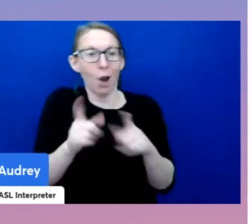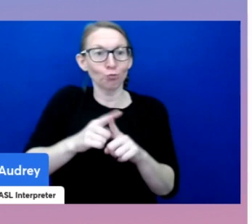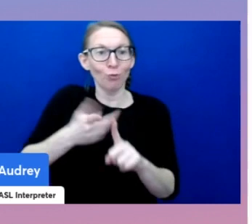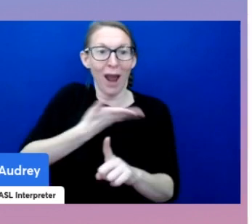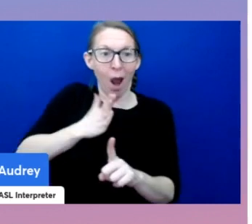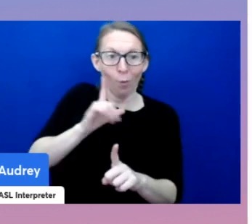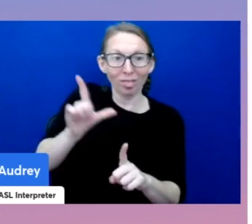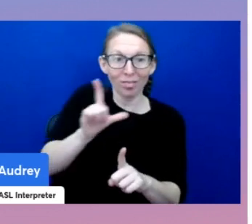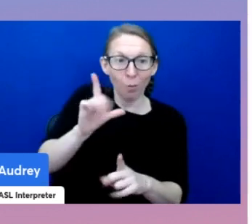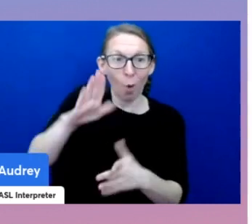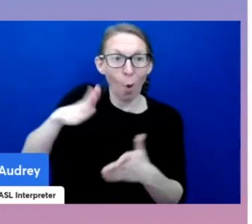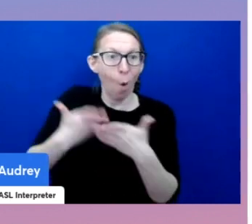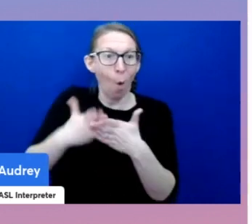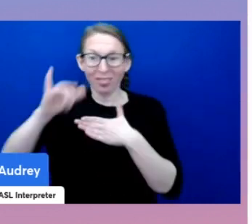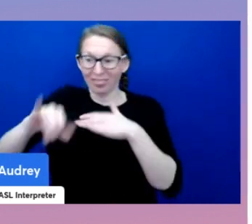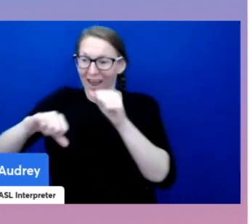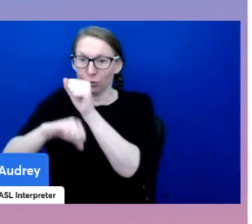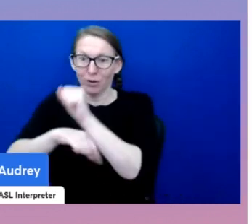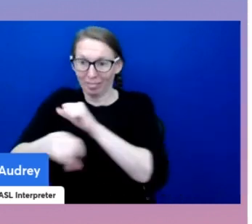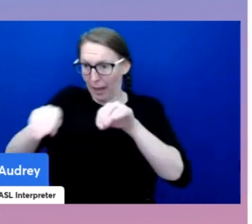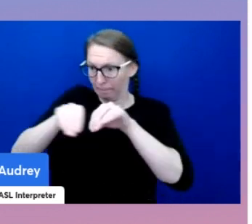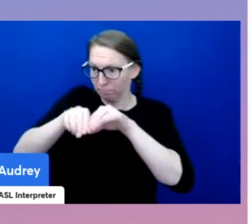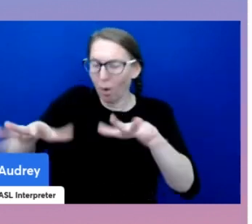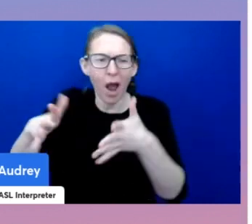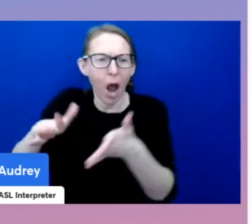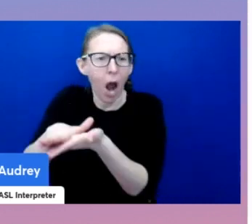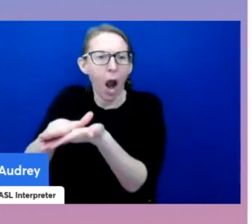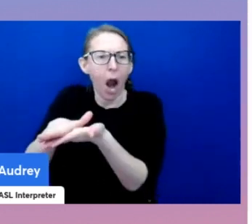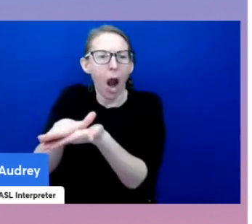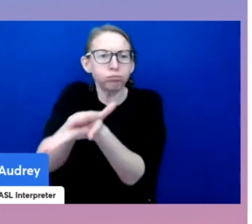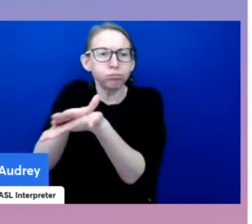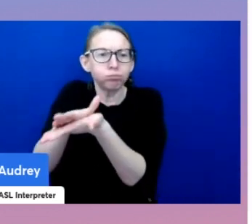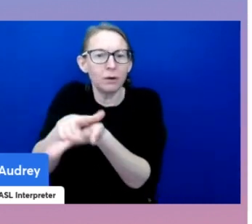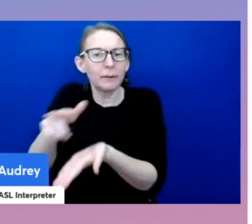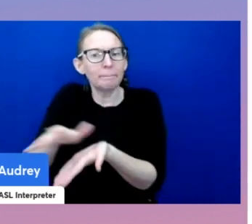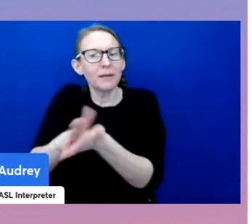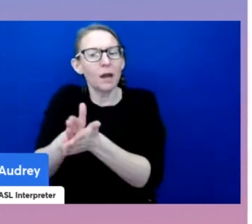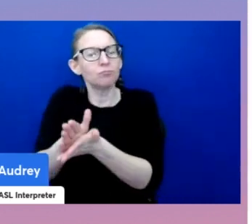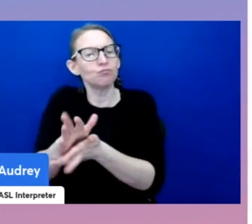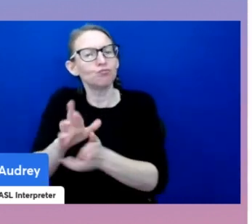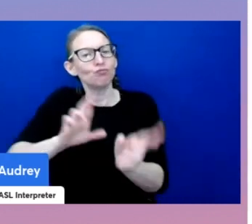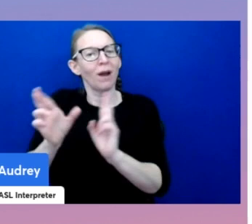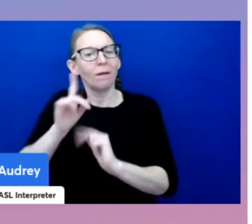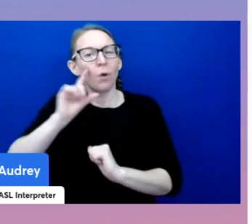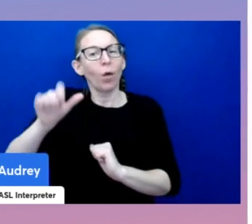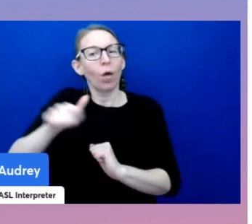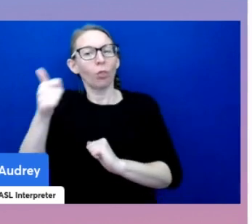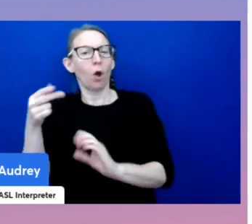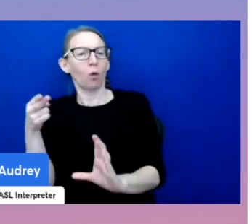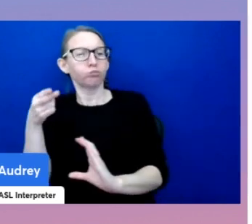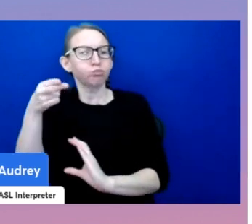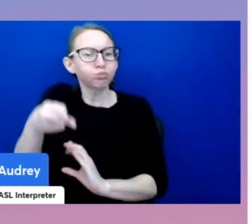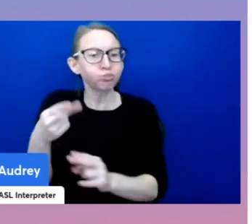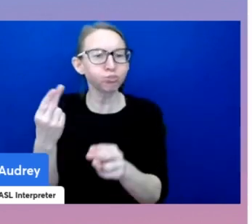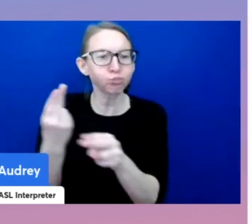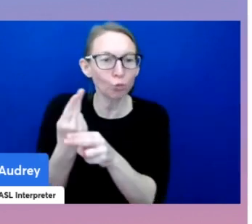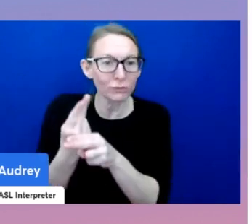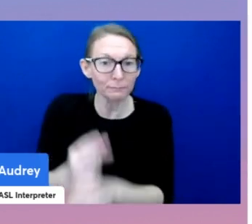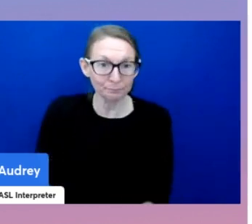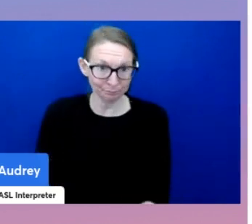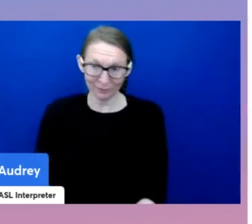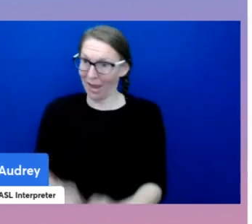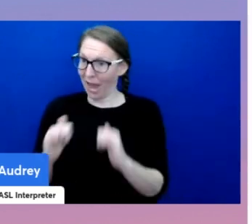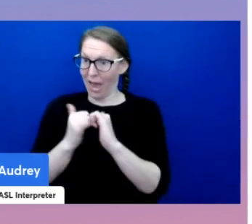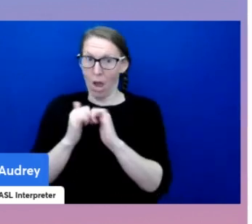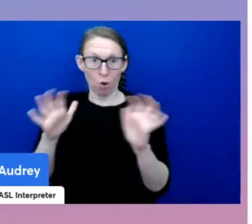they had deployed is automatically cleaned up, and that workspace becomes available for someone else to use. In order to support that, we use